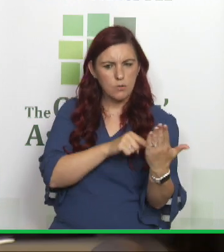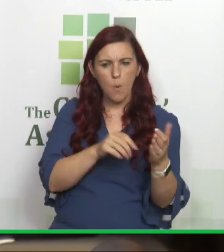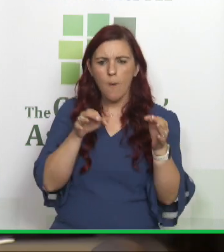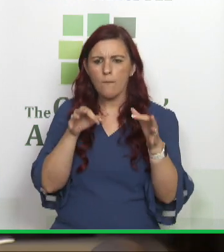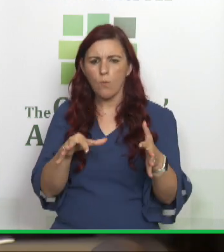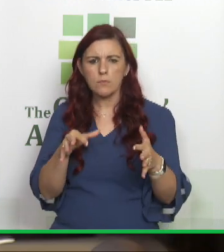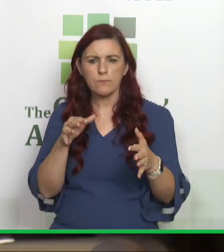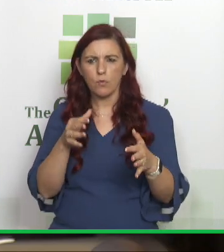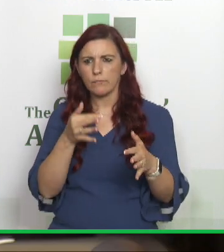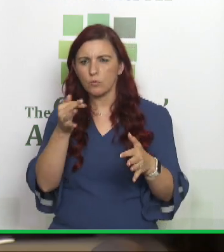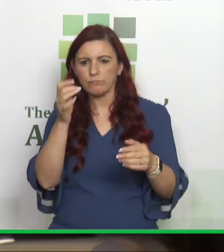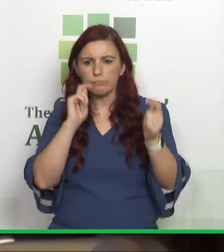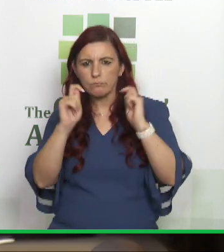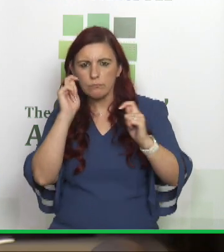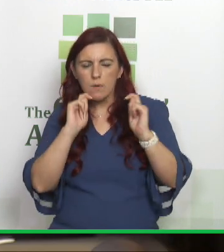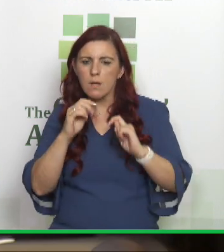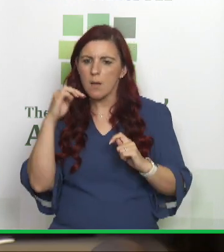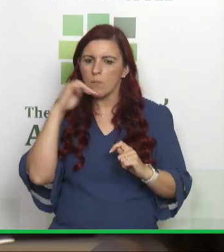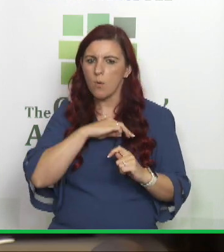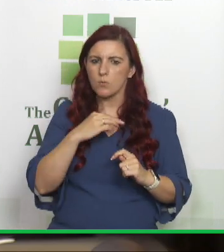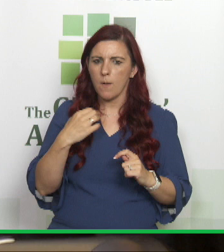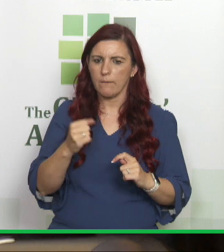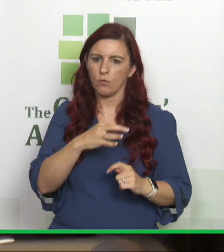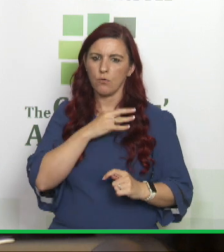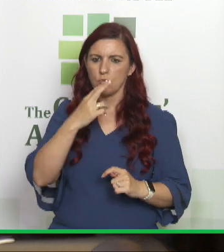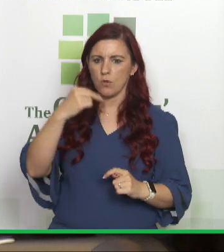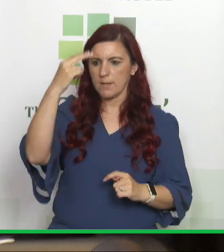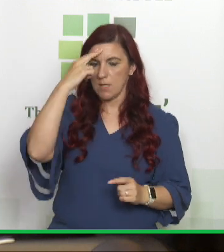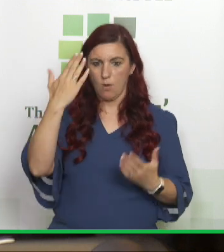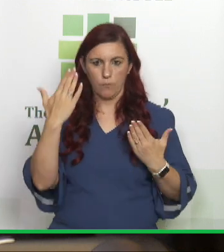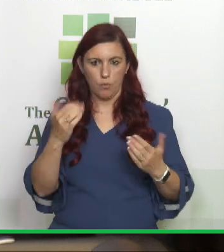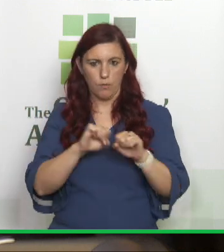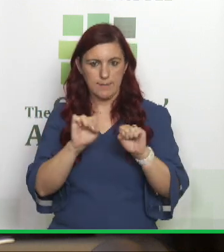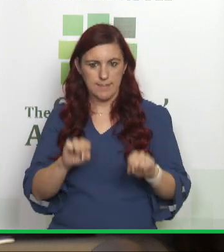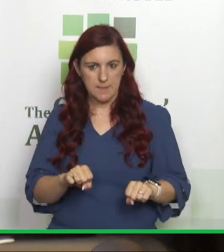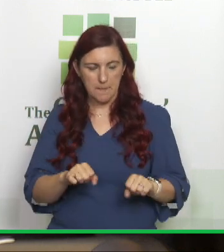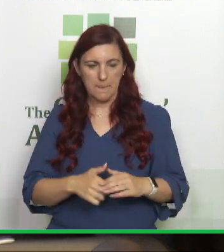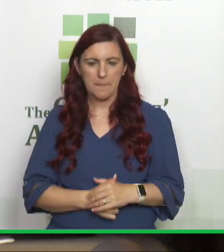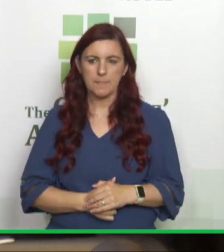future considerations, it will be important to have a good understanding of the current system.